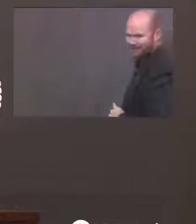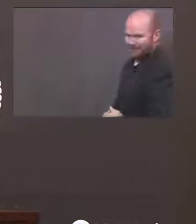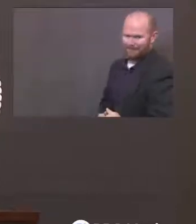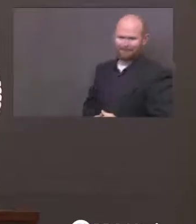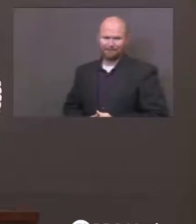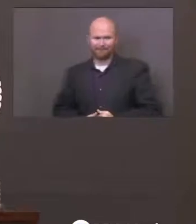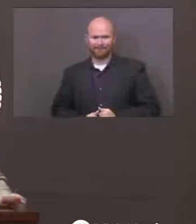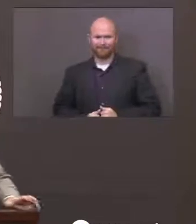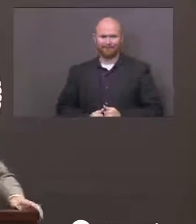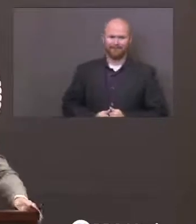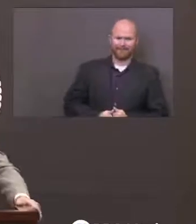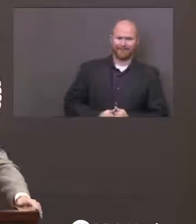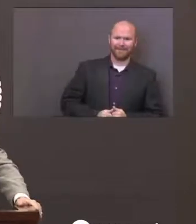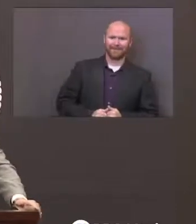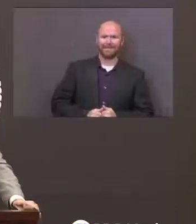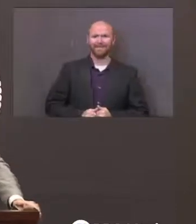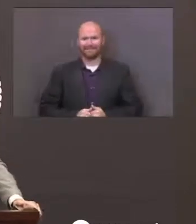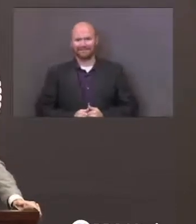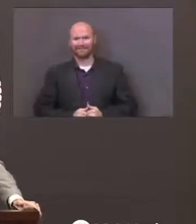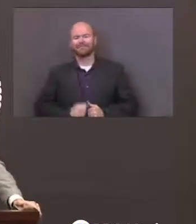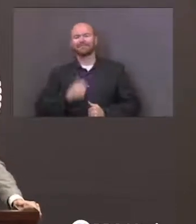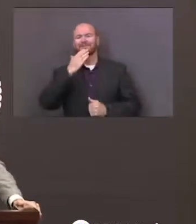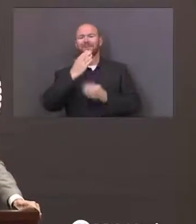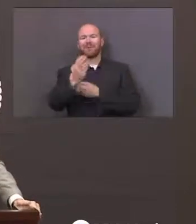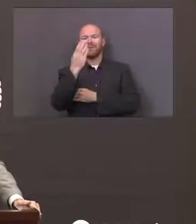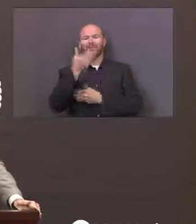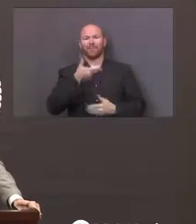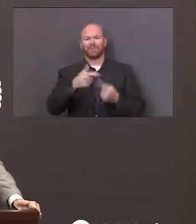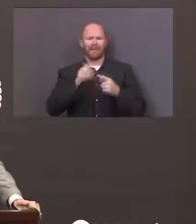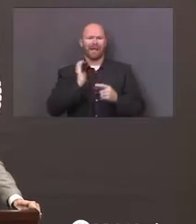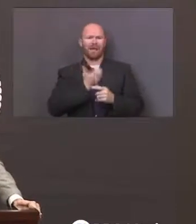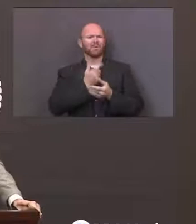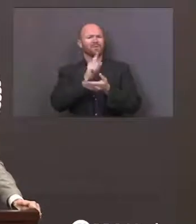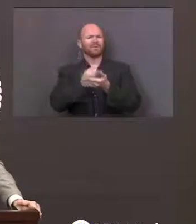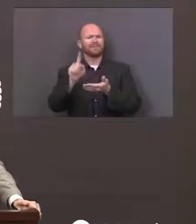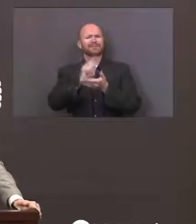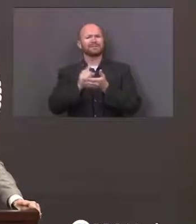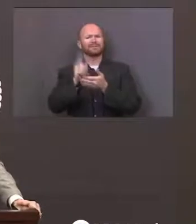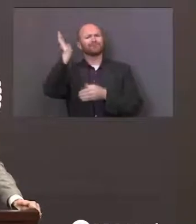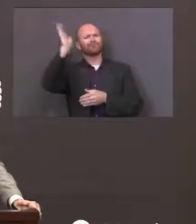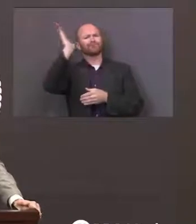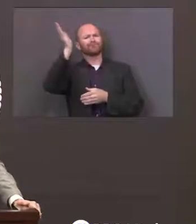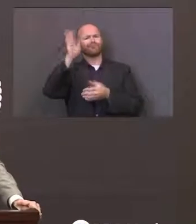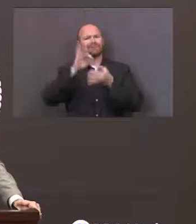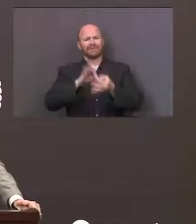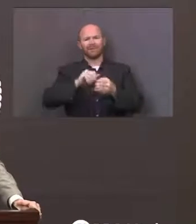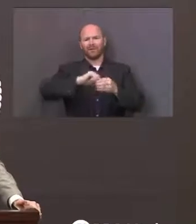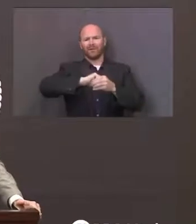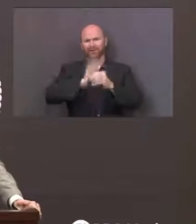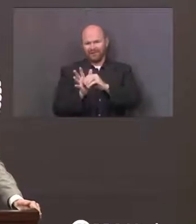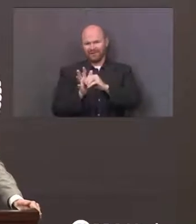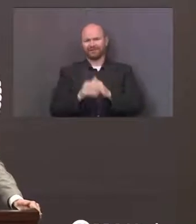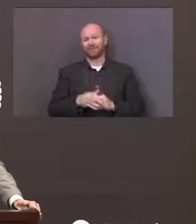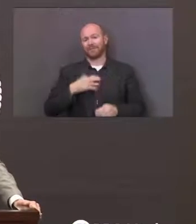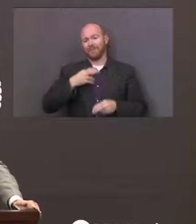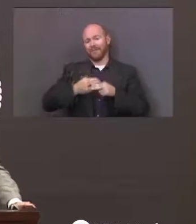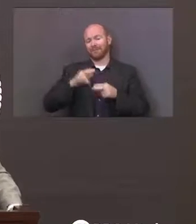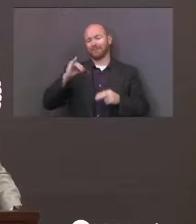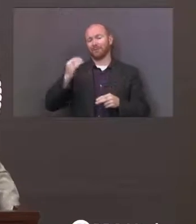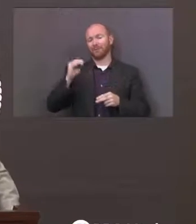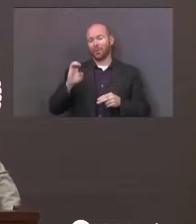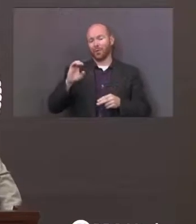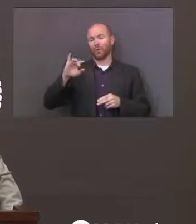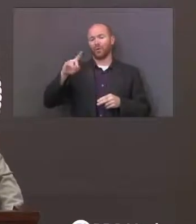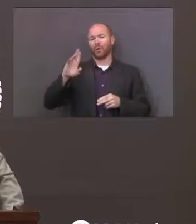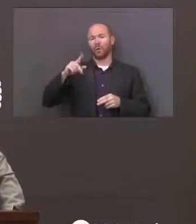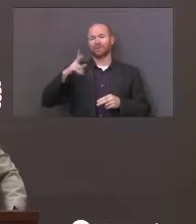All right, good morning. Welcome to the weekly briefing for the COVID-19 response from the state of Utah. My name is Joe Doherty. I'm the